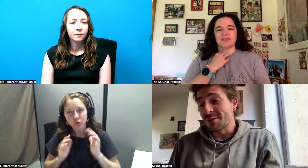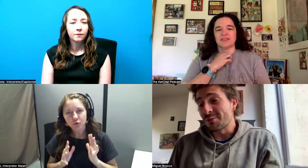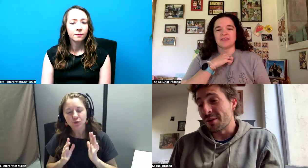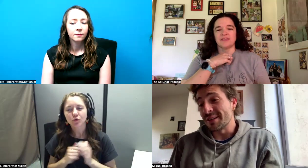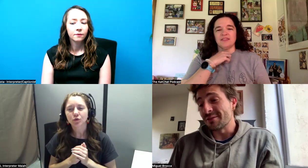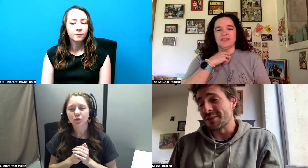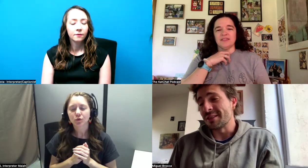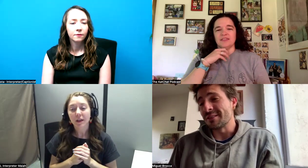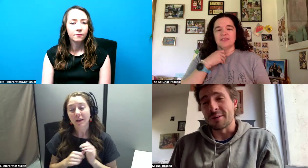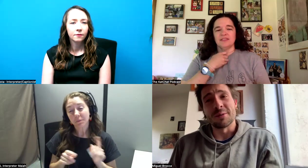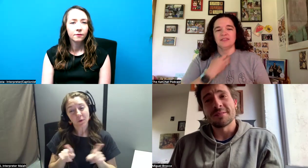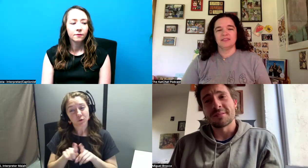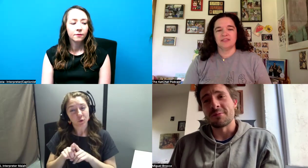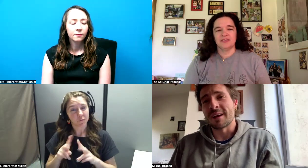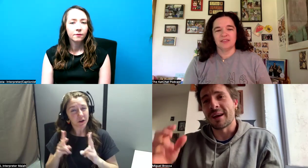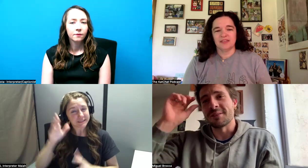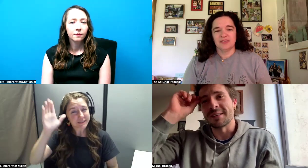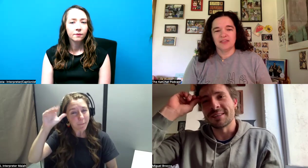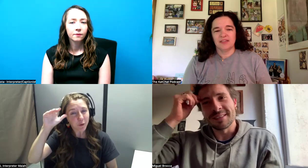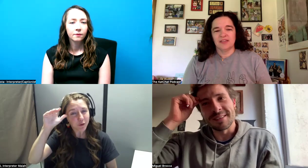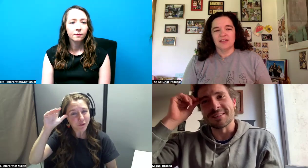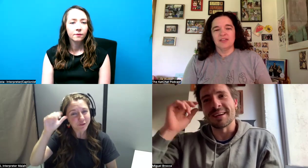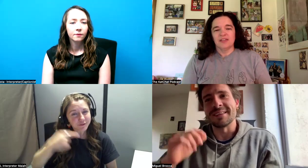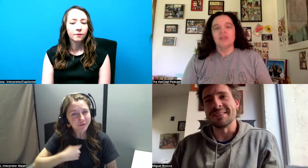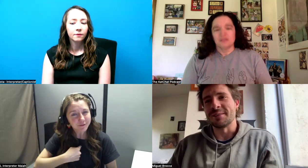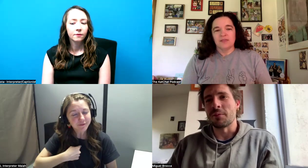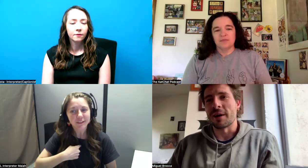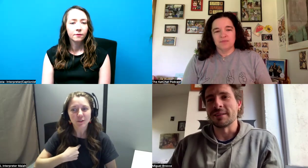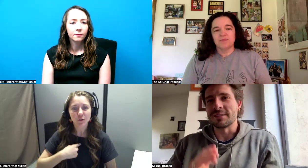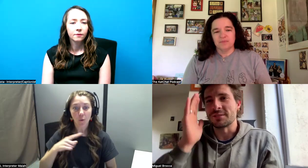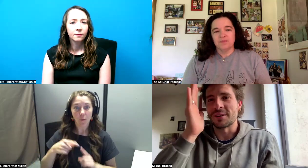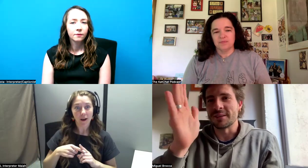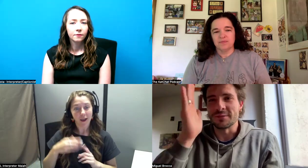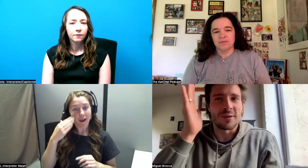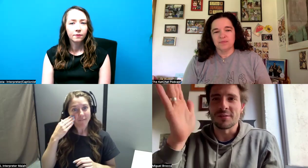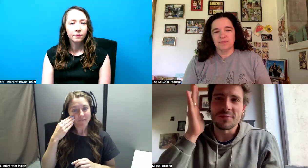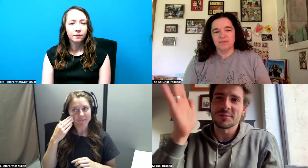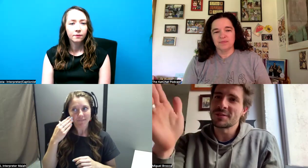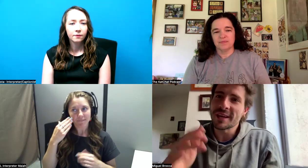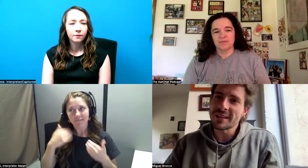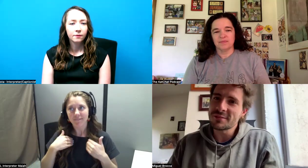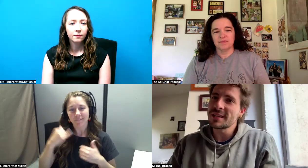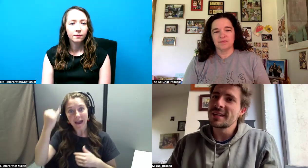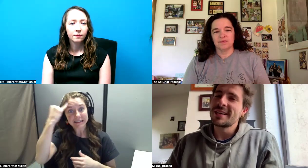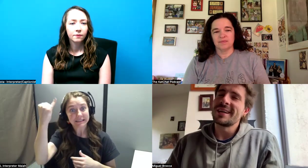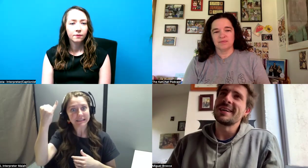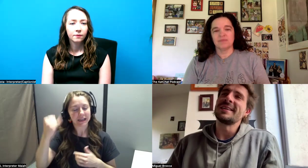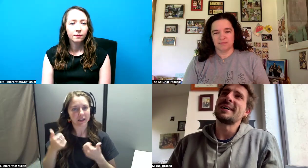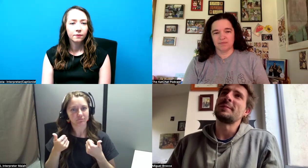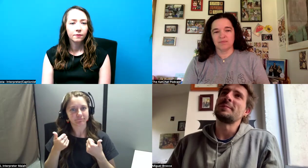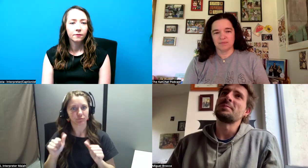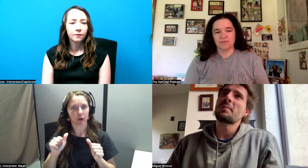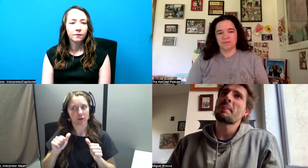I'm also very, very stubborn. So when I have like this idea in my mind, I just try to follow through to the end of it.